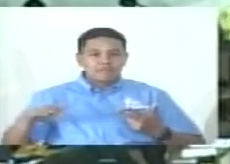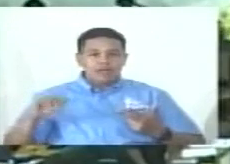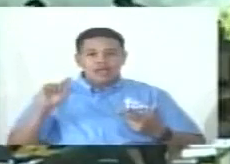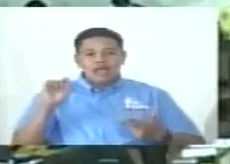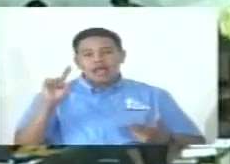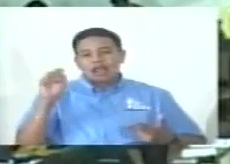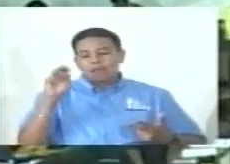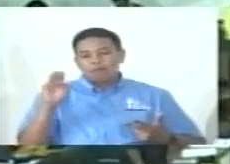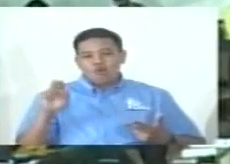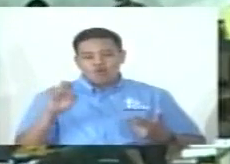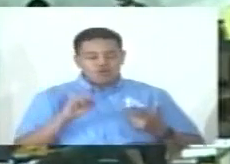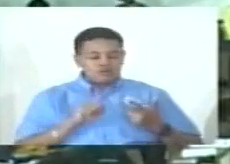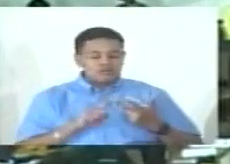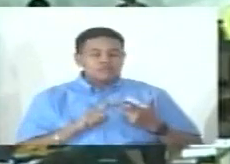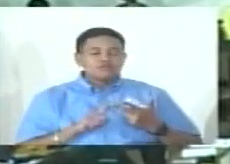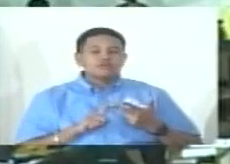Galimore,